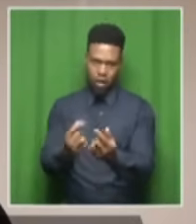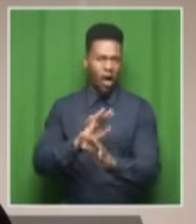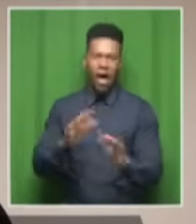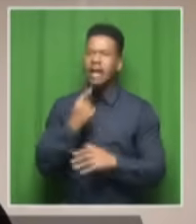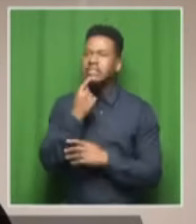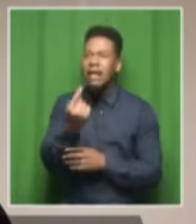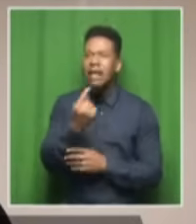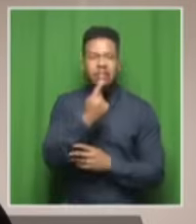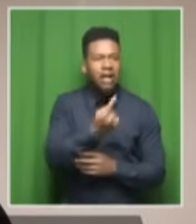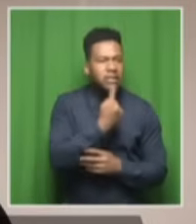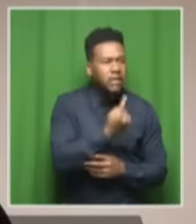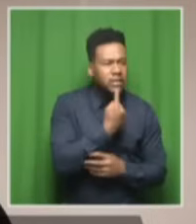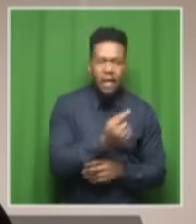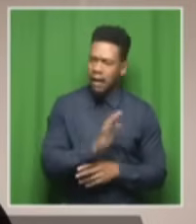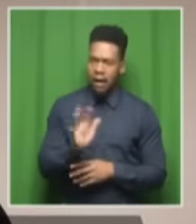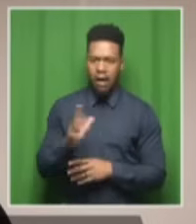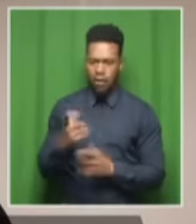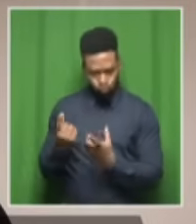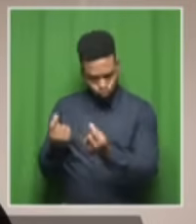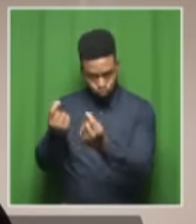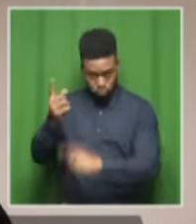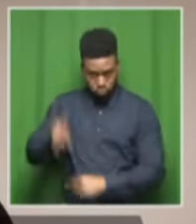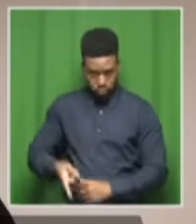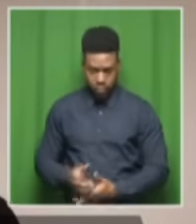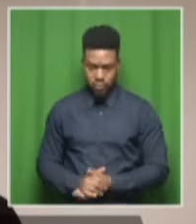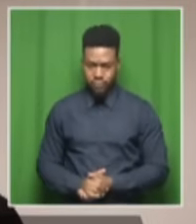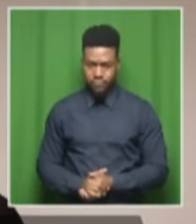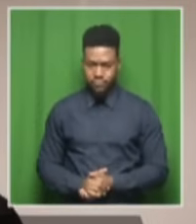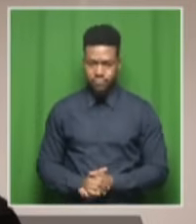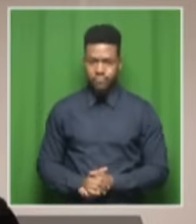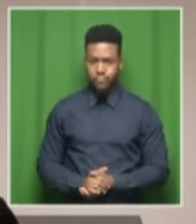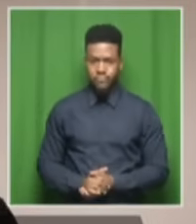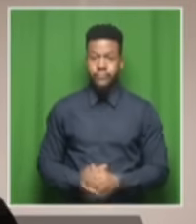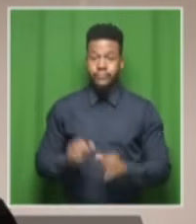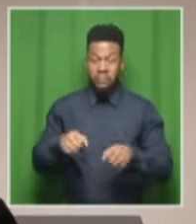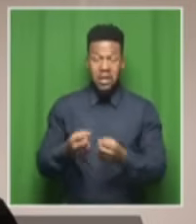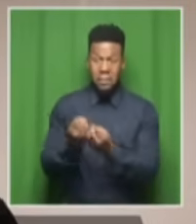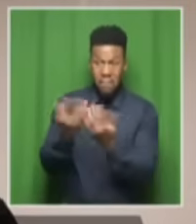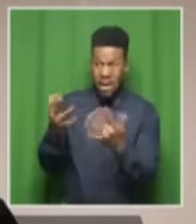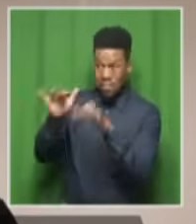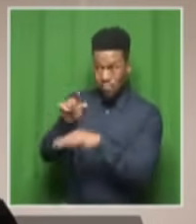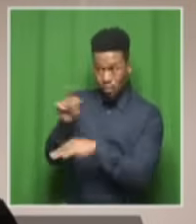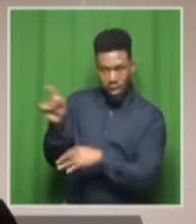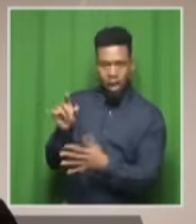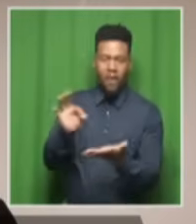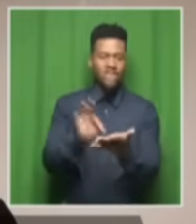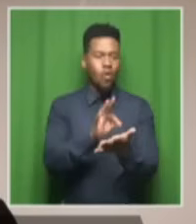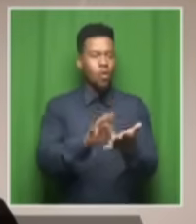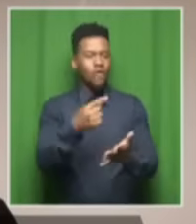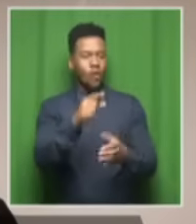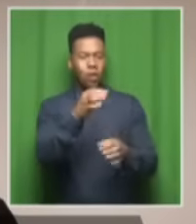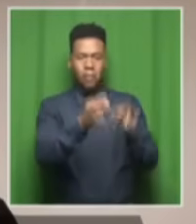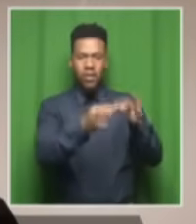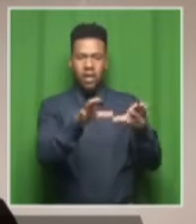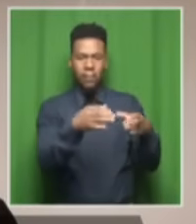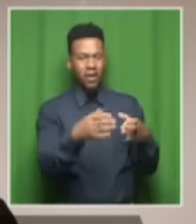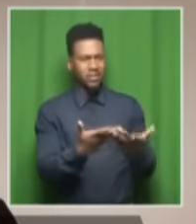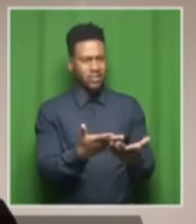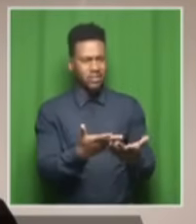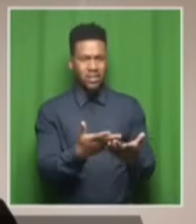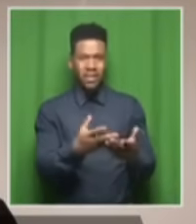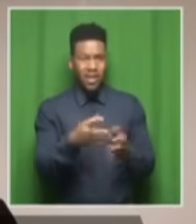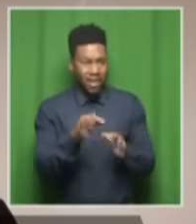from the other side, if I could summarize, a lot of people that vote for the parties, sometimes they just don't know the values of